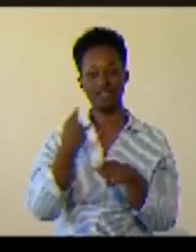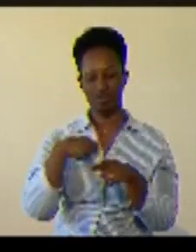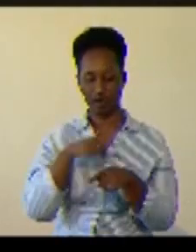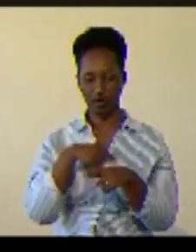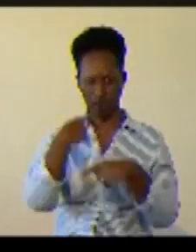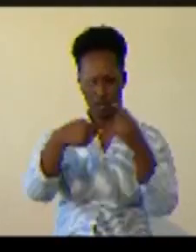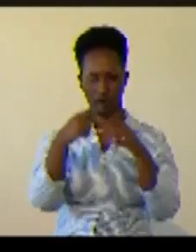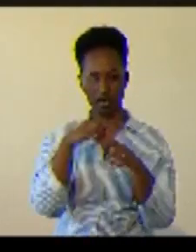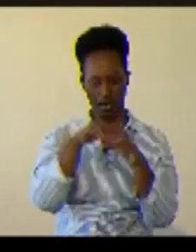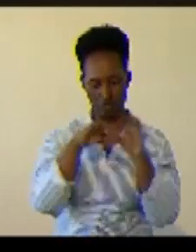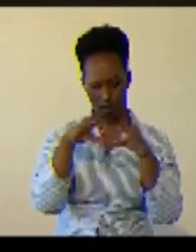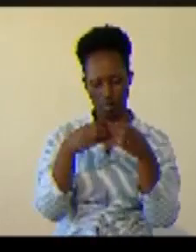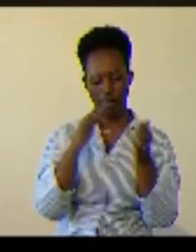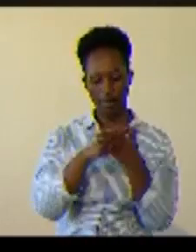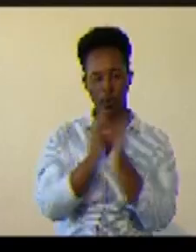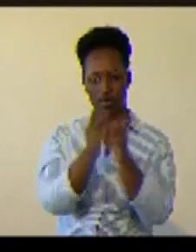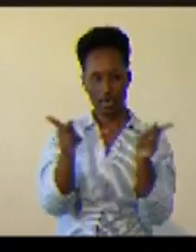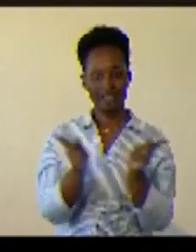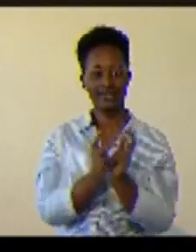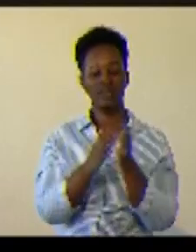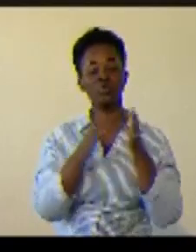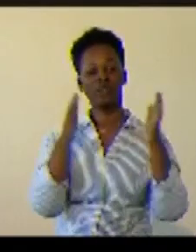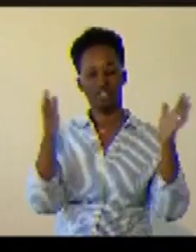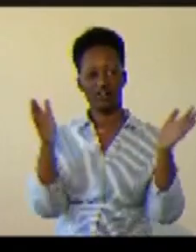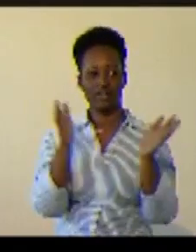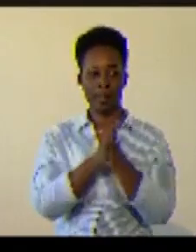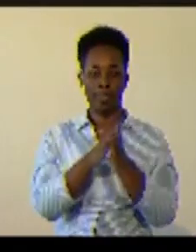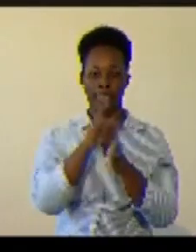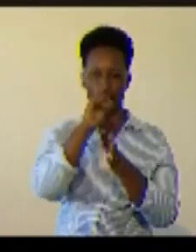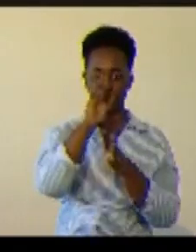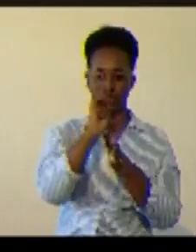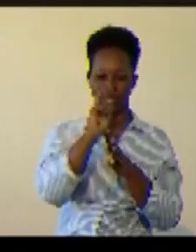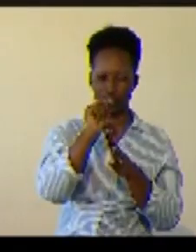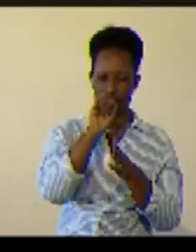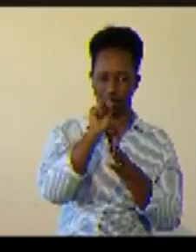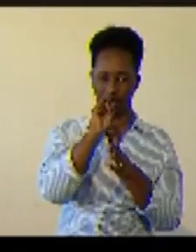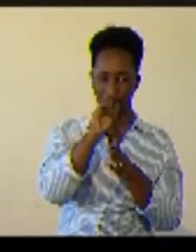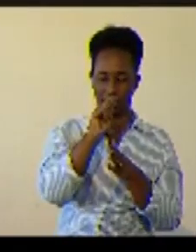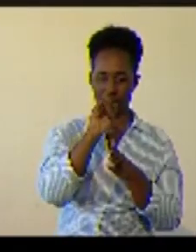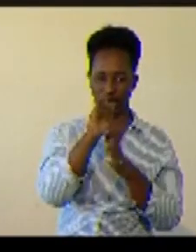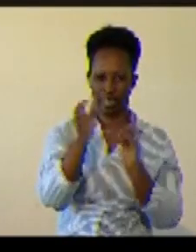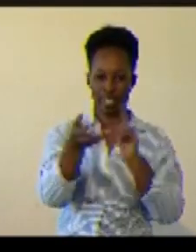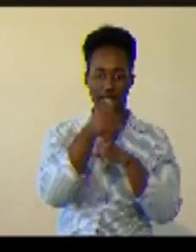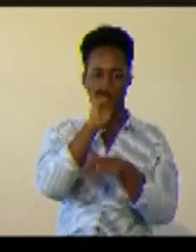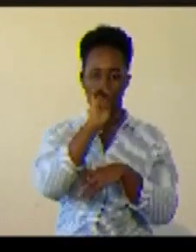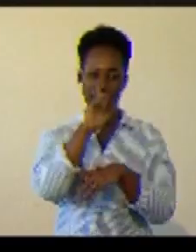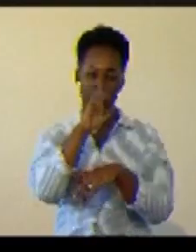group because the size is increasing, and then the tendency of gaining electrons